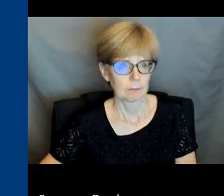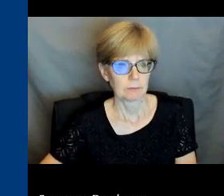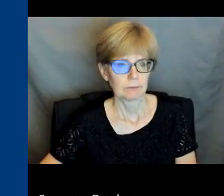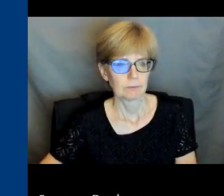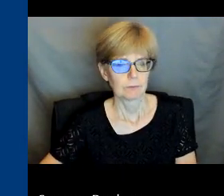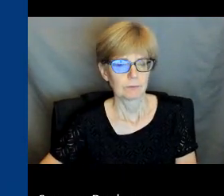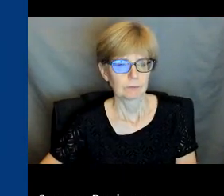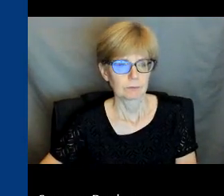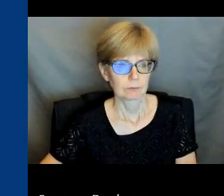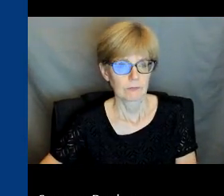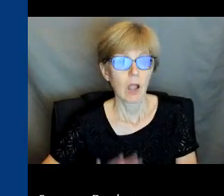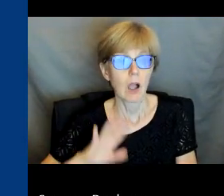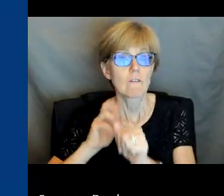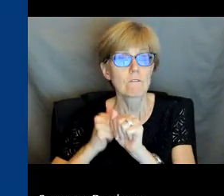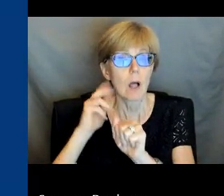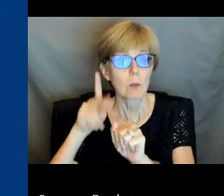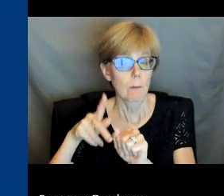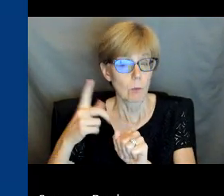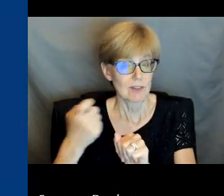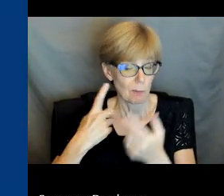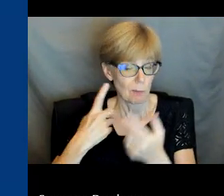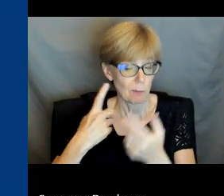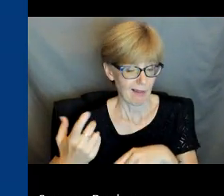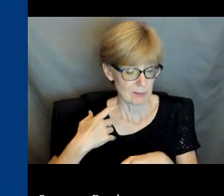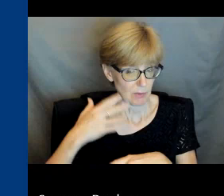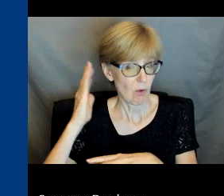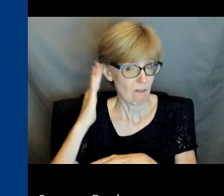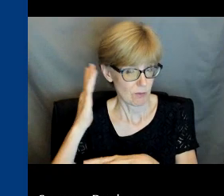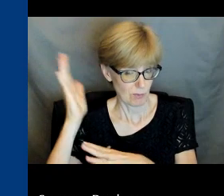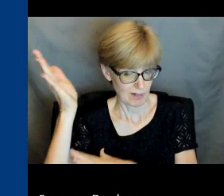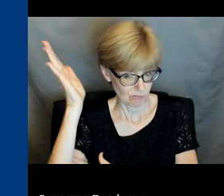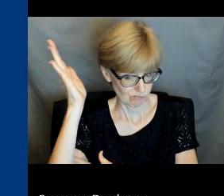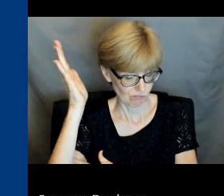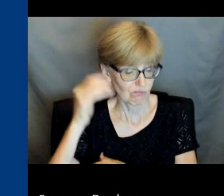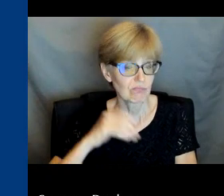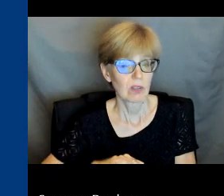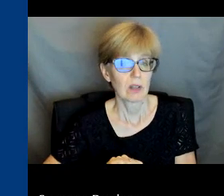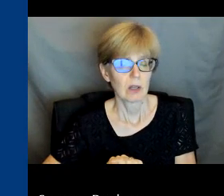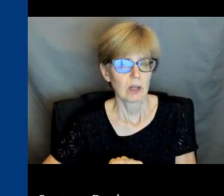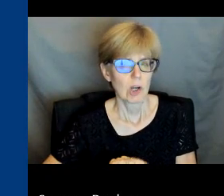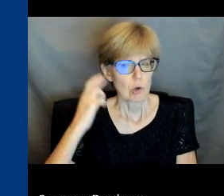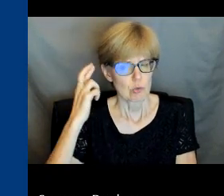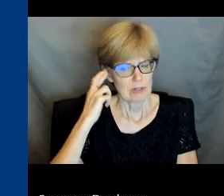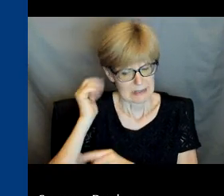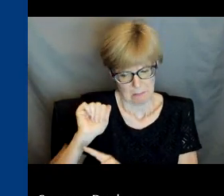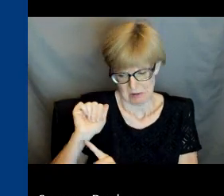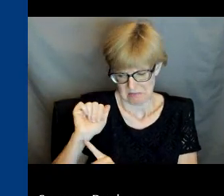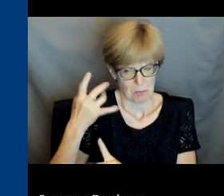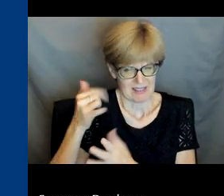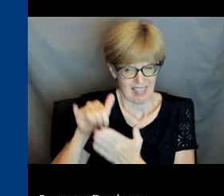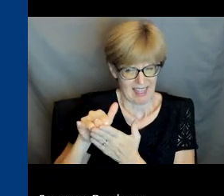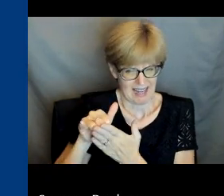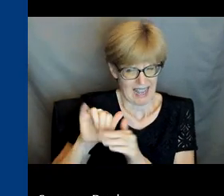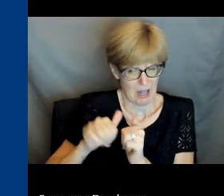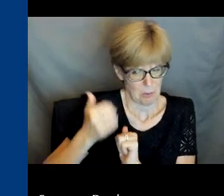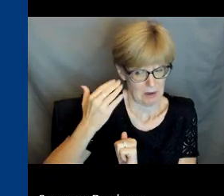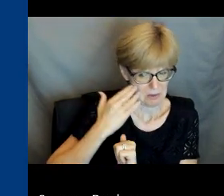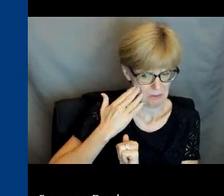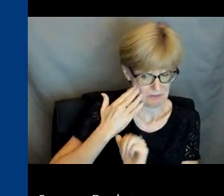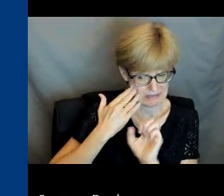A follow-up question that I often get when doing these presentations is, well, what's reasonable and how do I determine what's actually reasonable